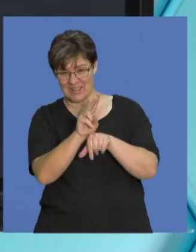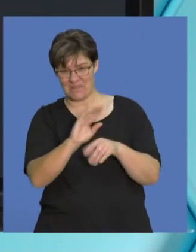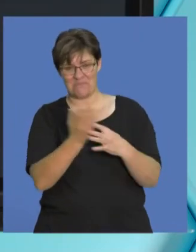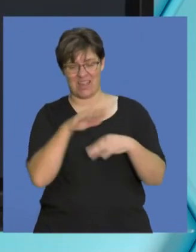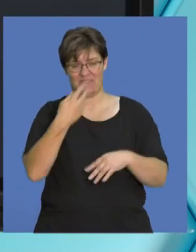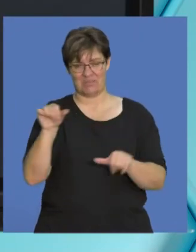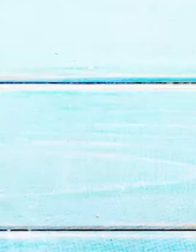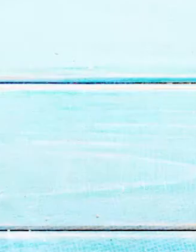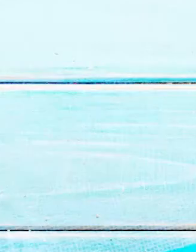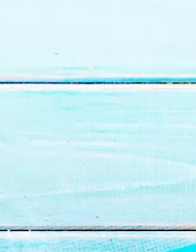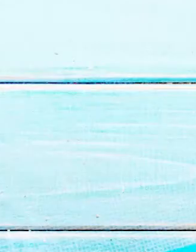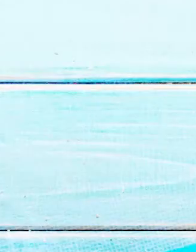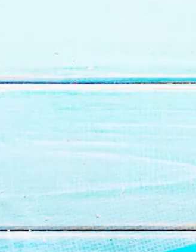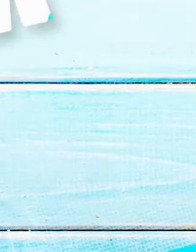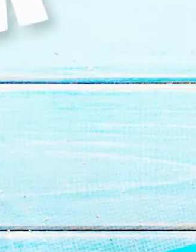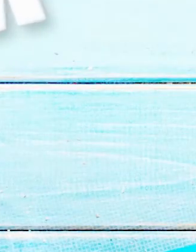some more.